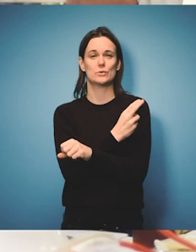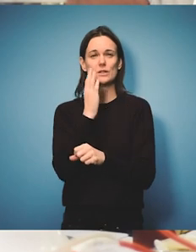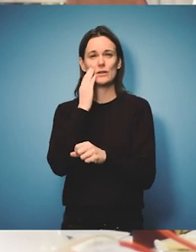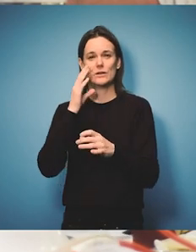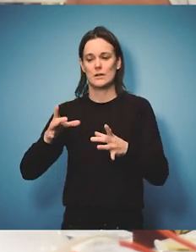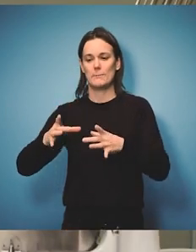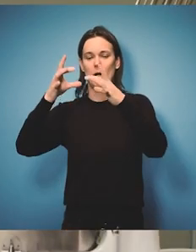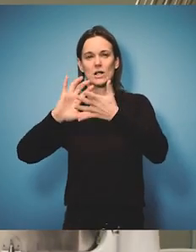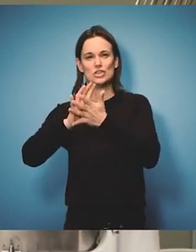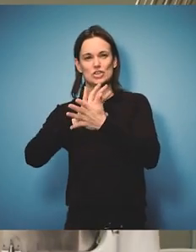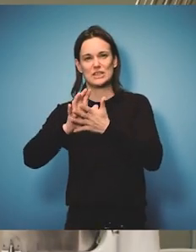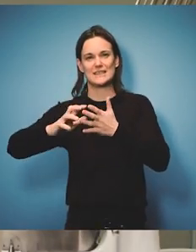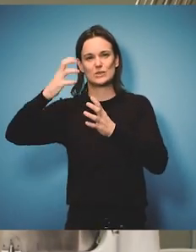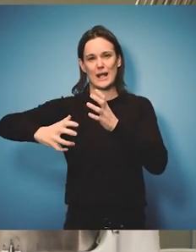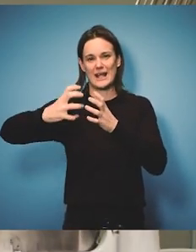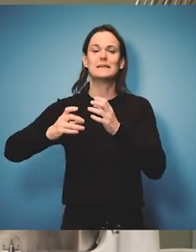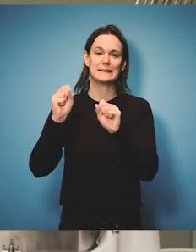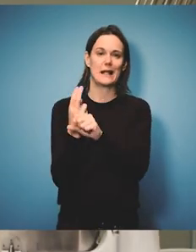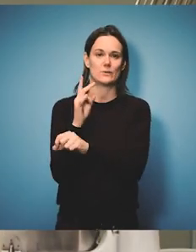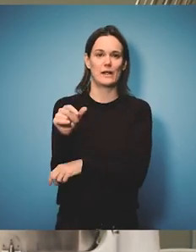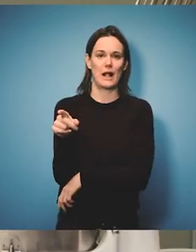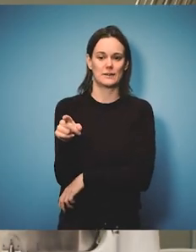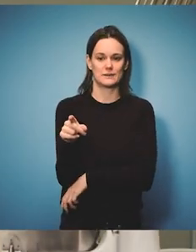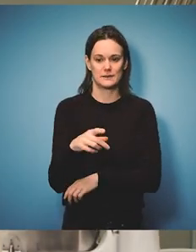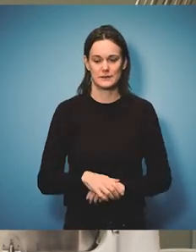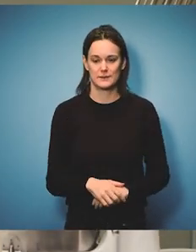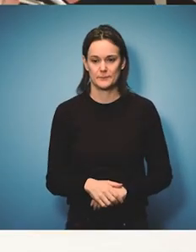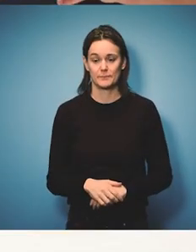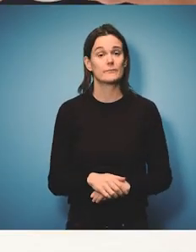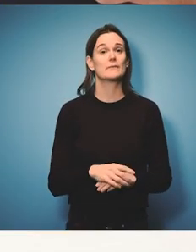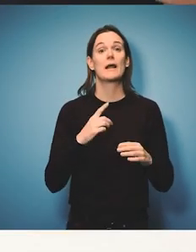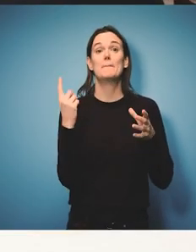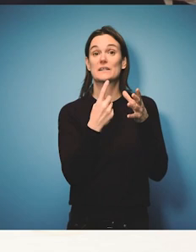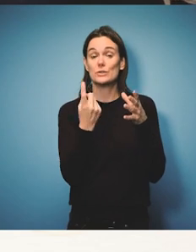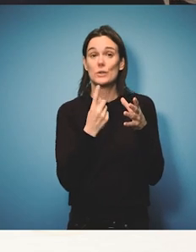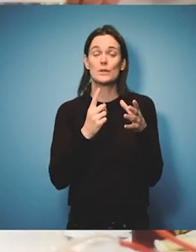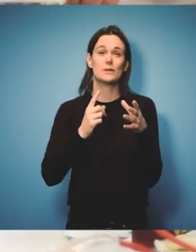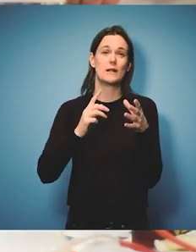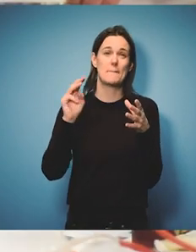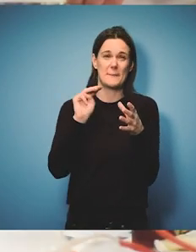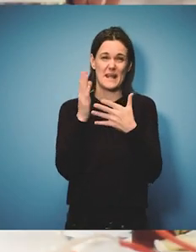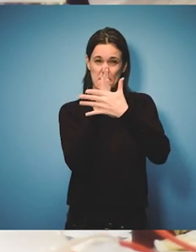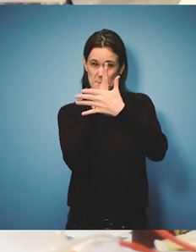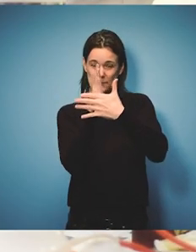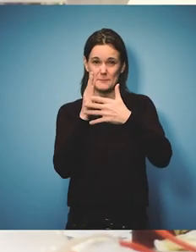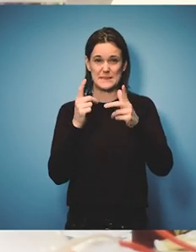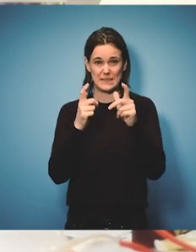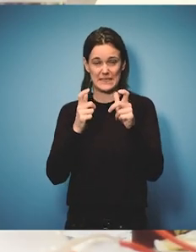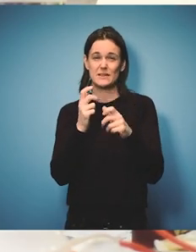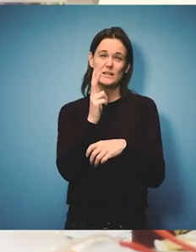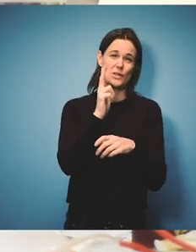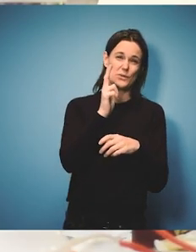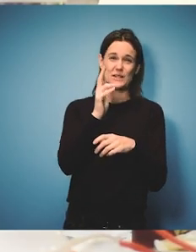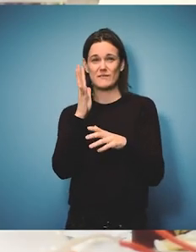use just like a cheese grater. I'm also gonna add my vanilla in at the same time. In my KitchenAid, I'm gonna use the paddle. Medium speed for